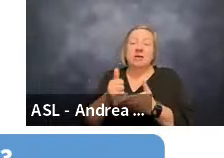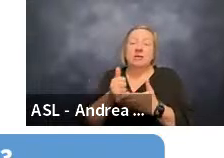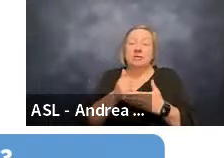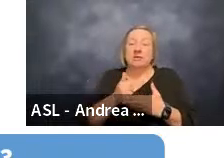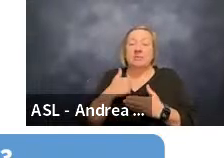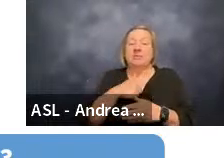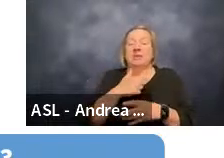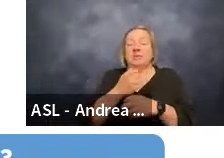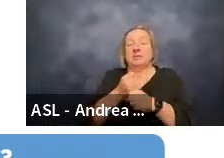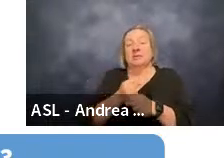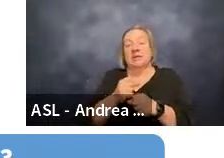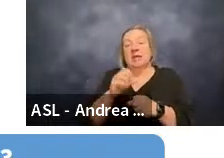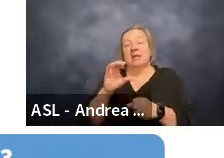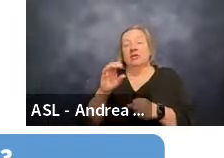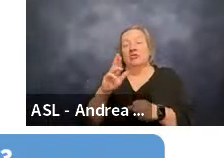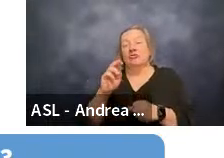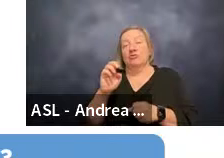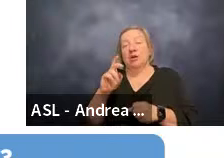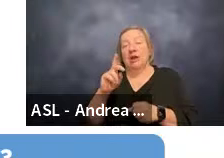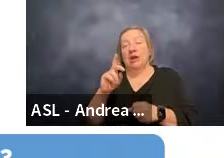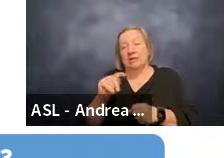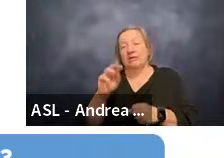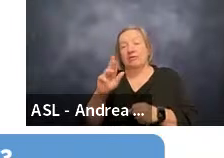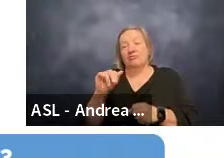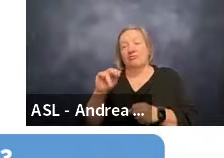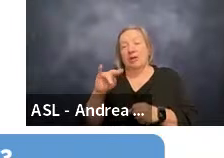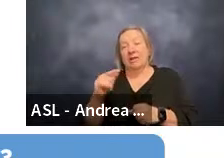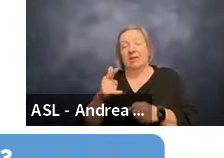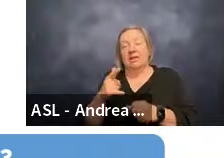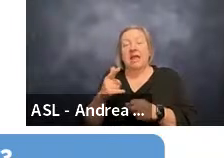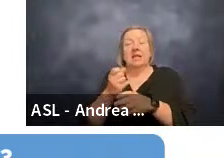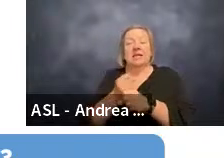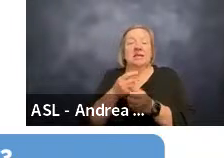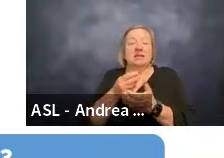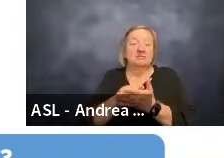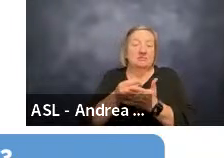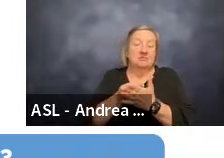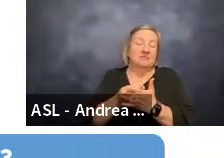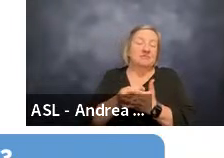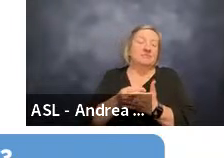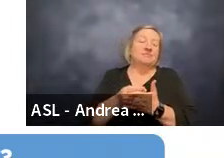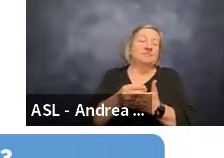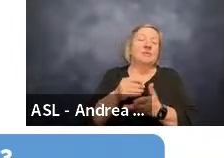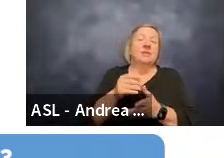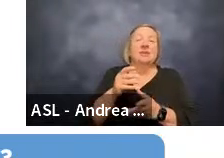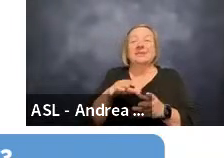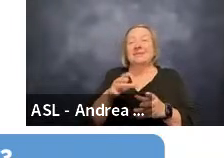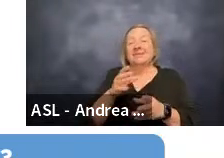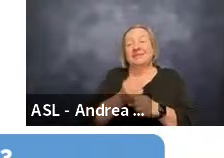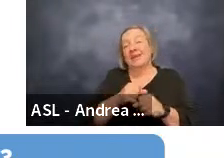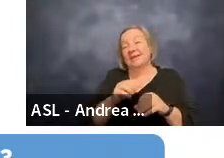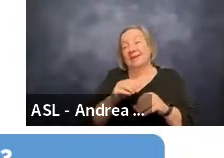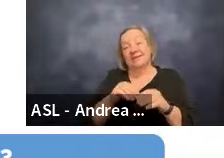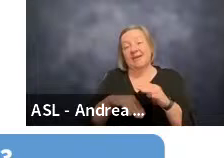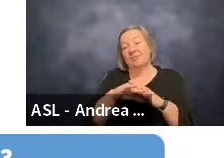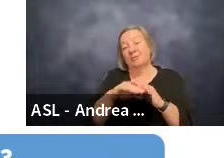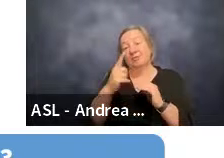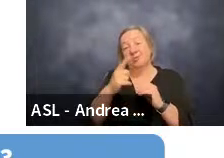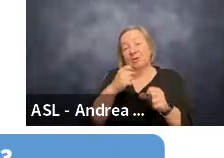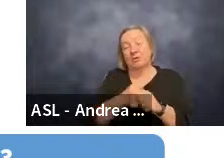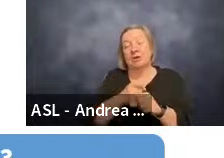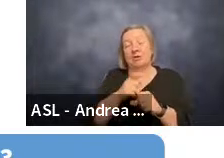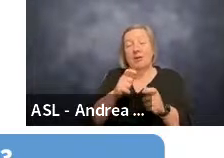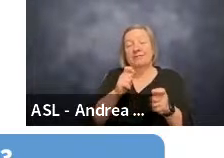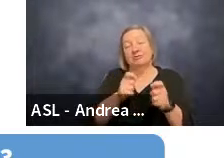to obtain a credit rating and secure financing. These take up to a year, and they need to be refreshed periodically.